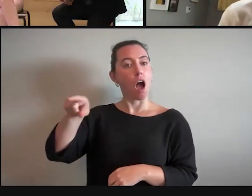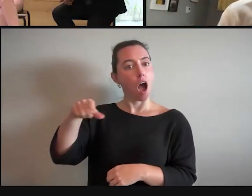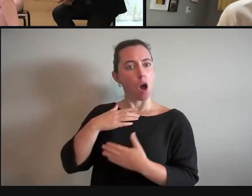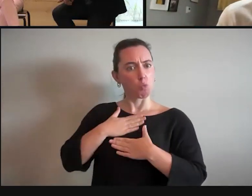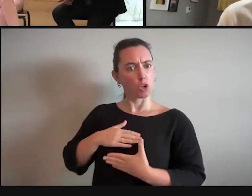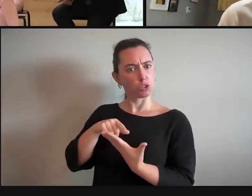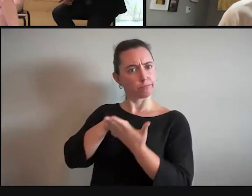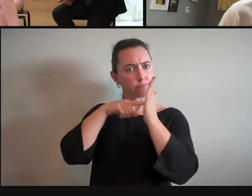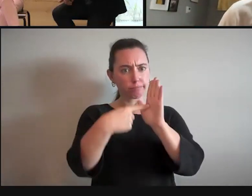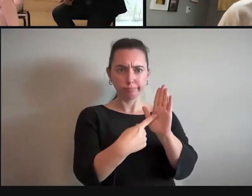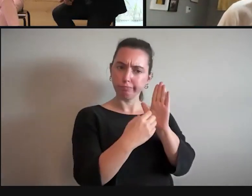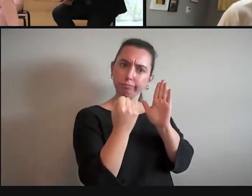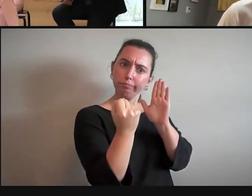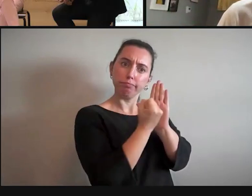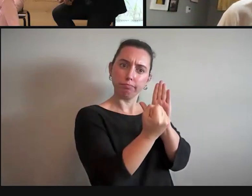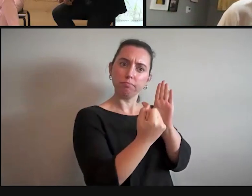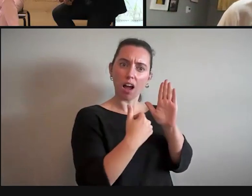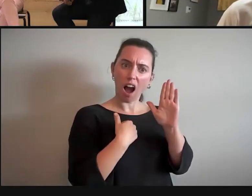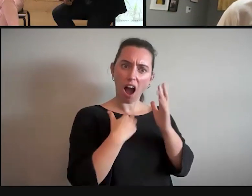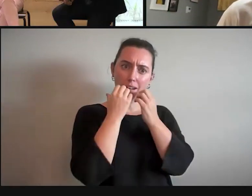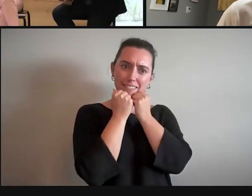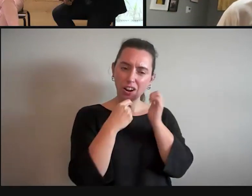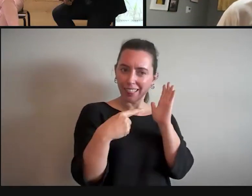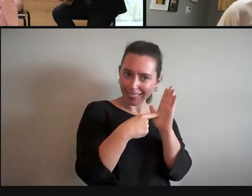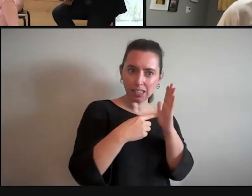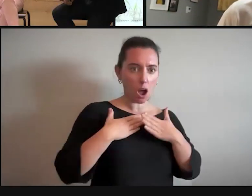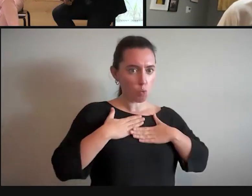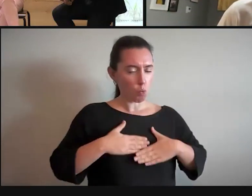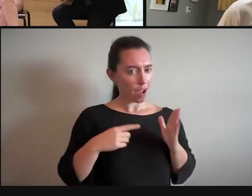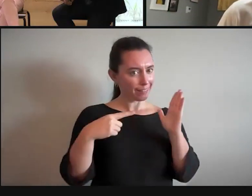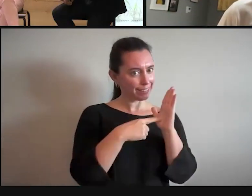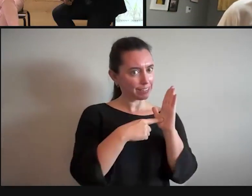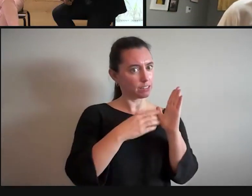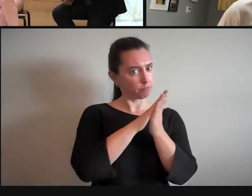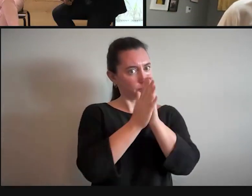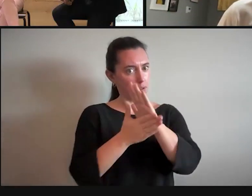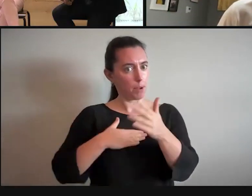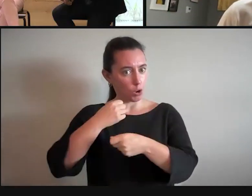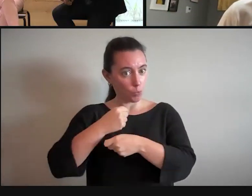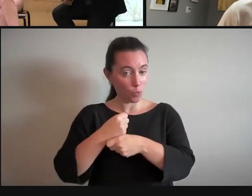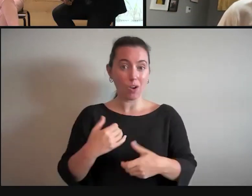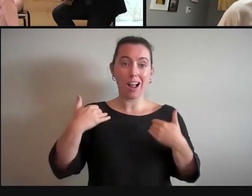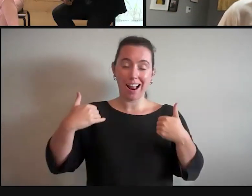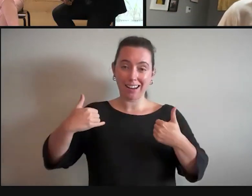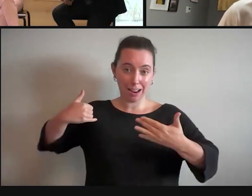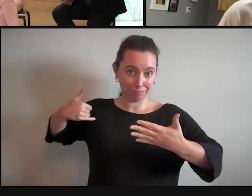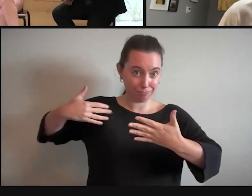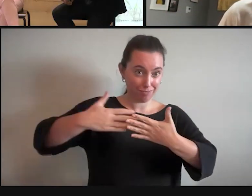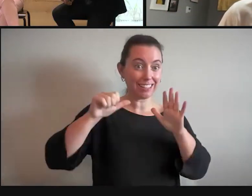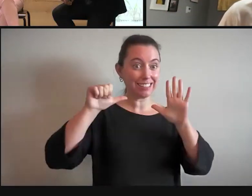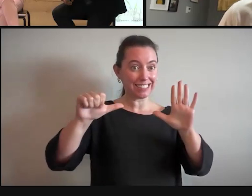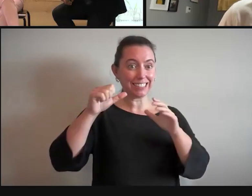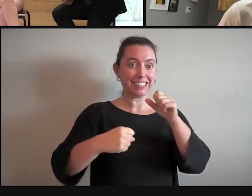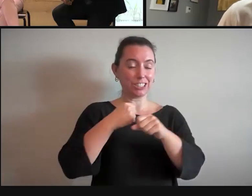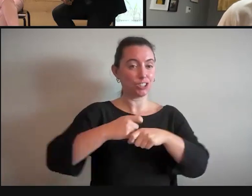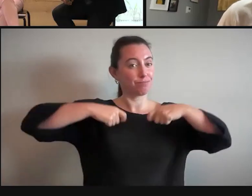care and I want to work with. And 6 years later, actually this year, I took the